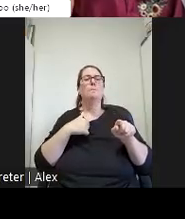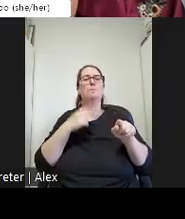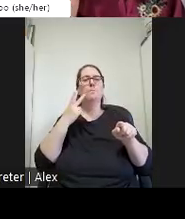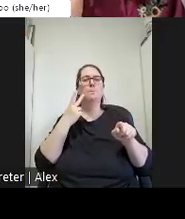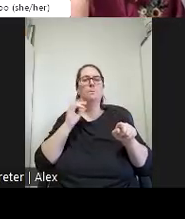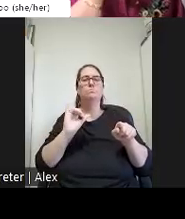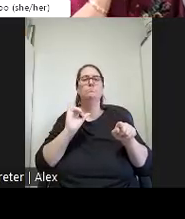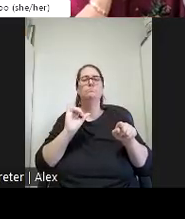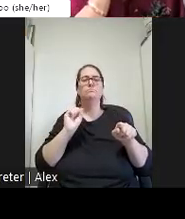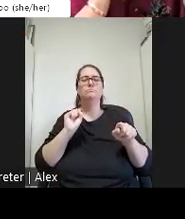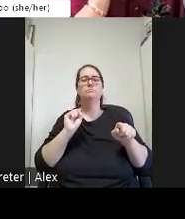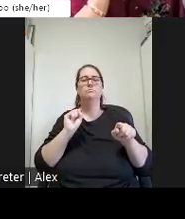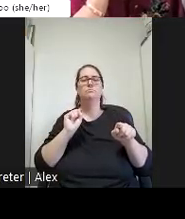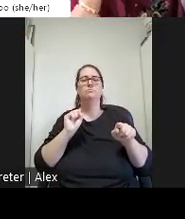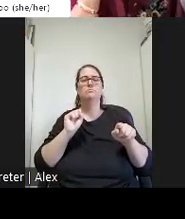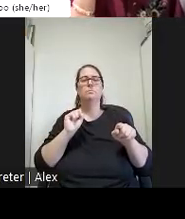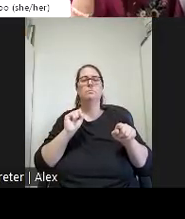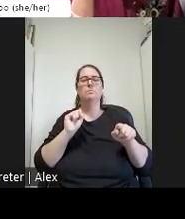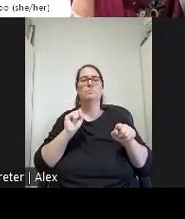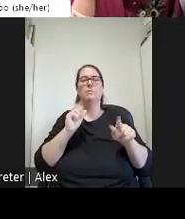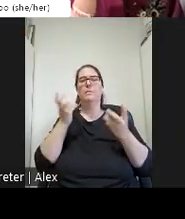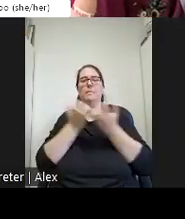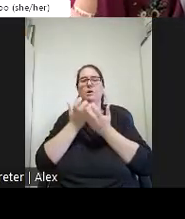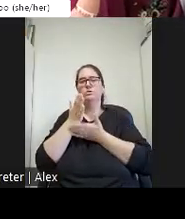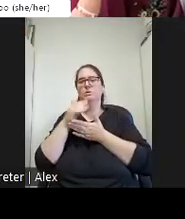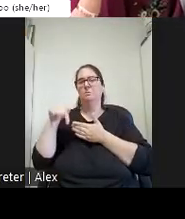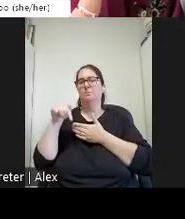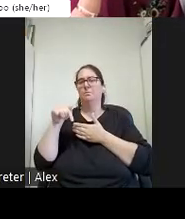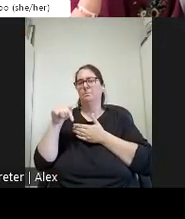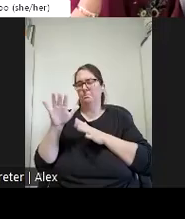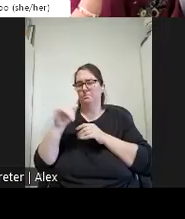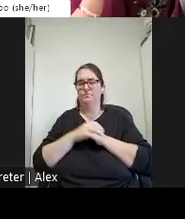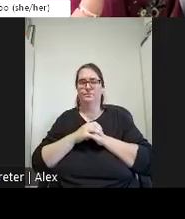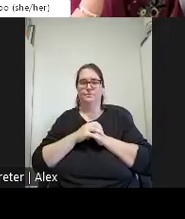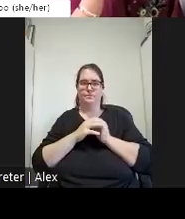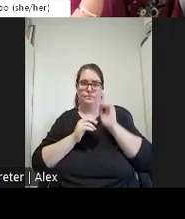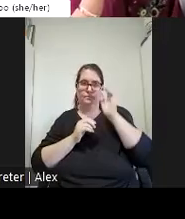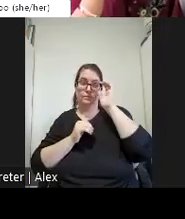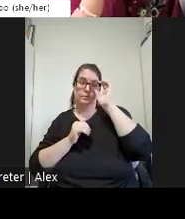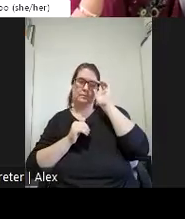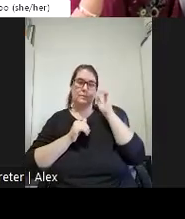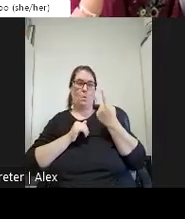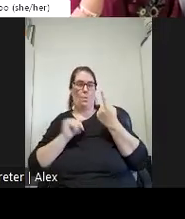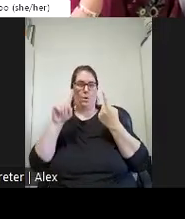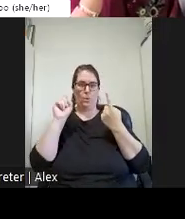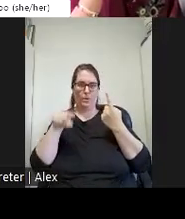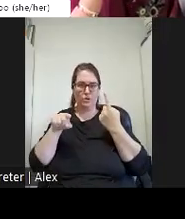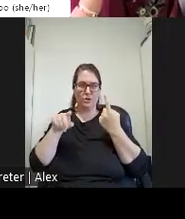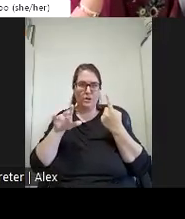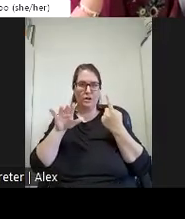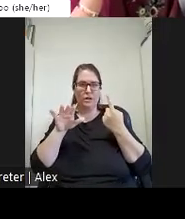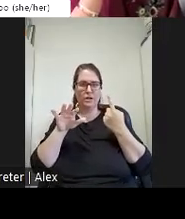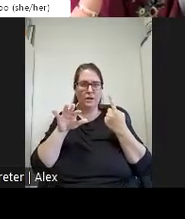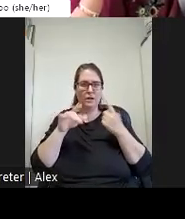the chat function that might be relevant for this stage. So one of the questions, this is meant